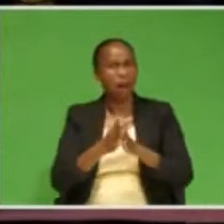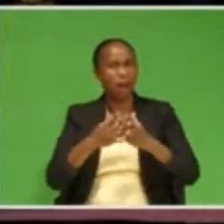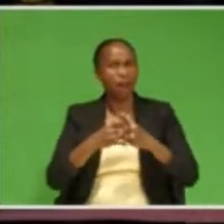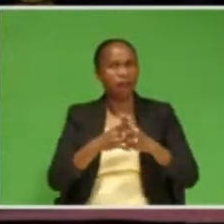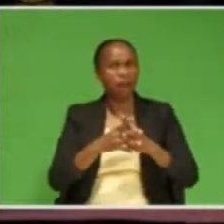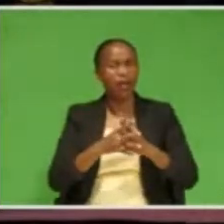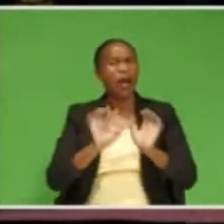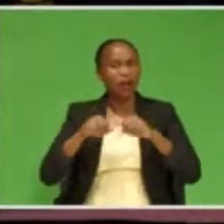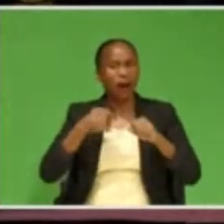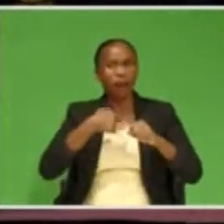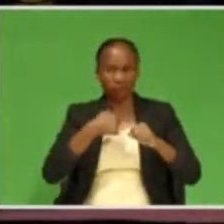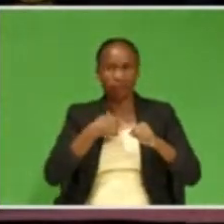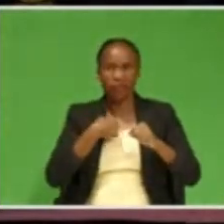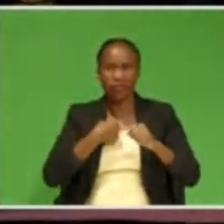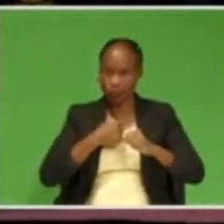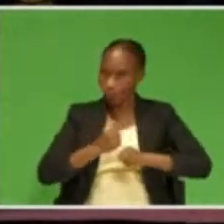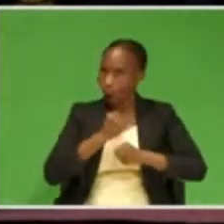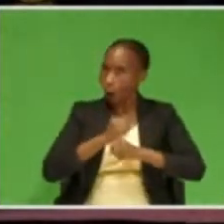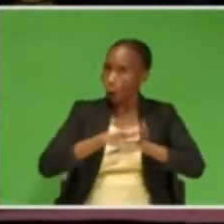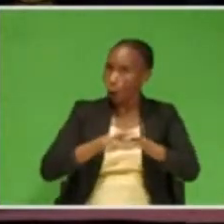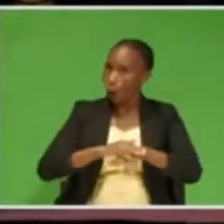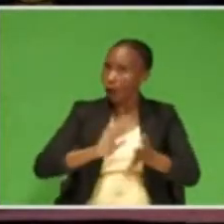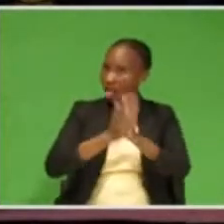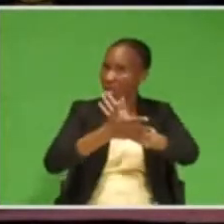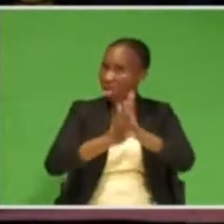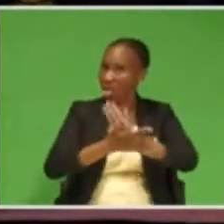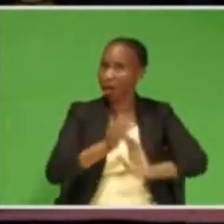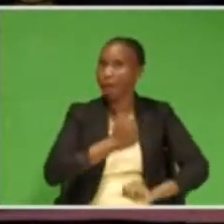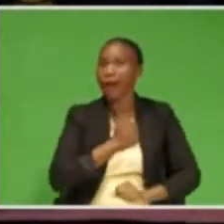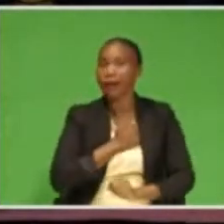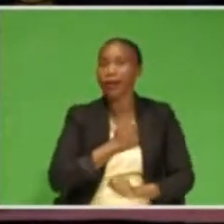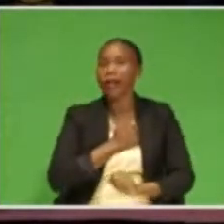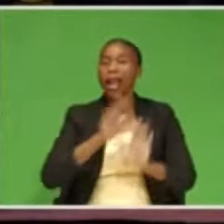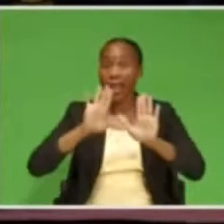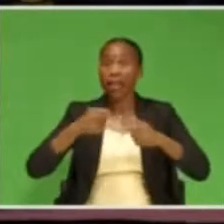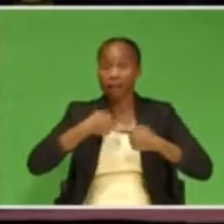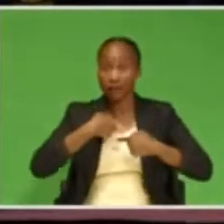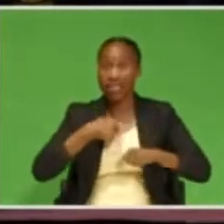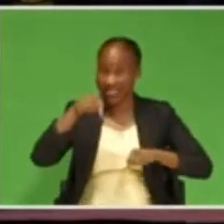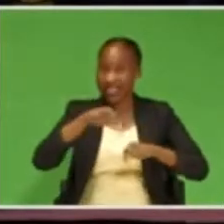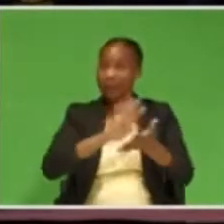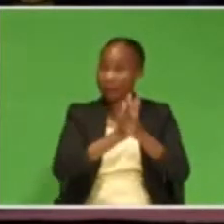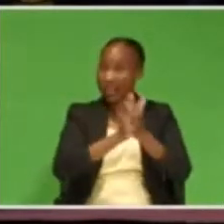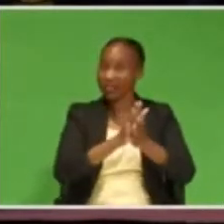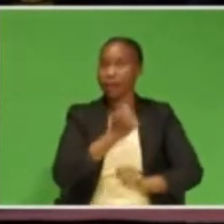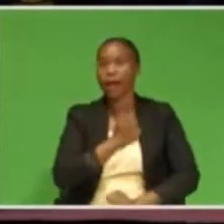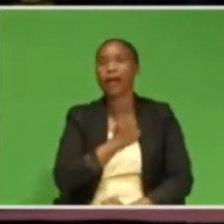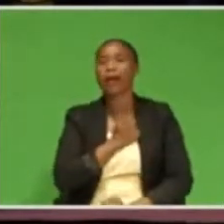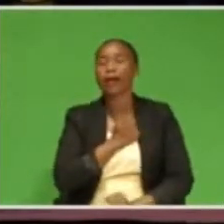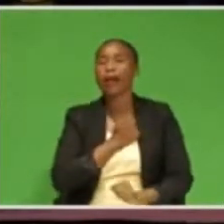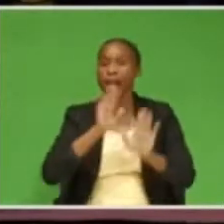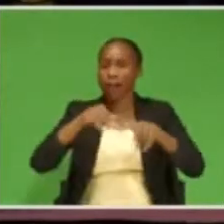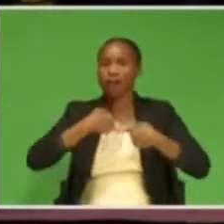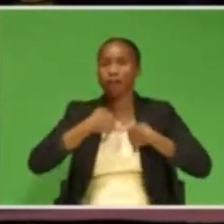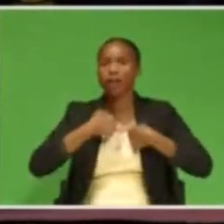with my mess right now. It's mine. Leave me to deal with it.